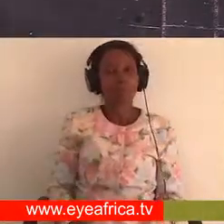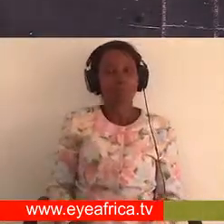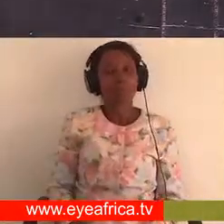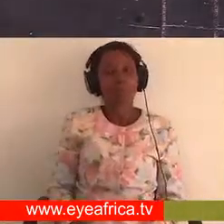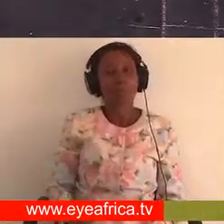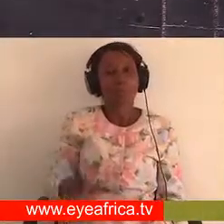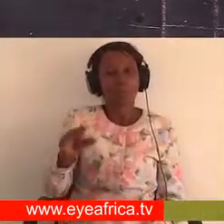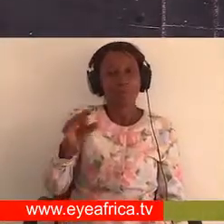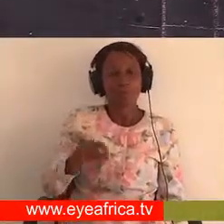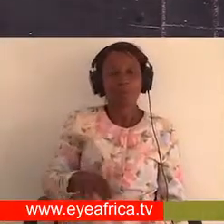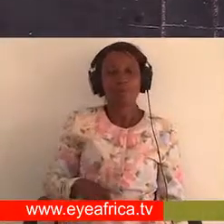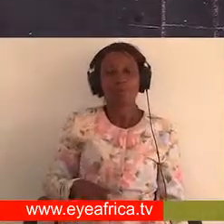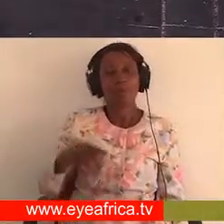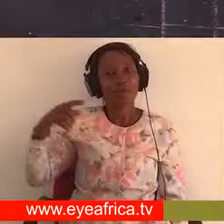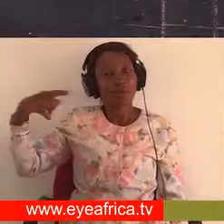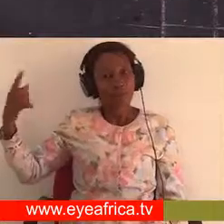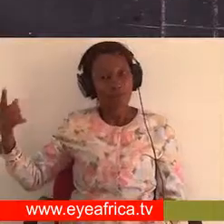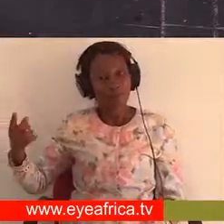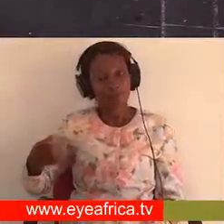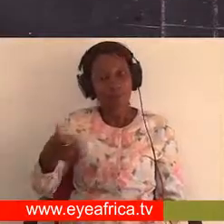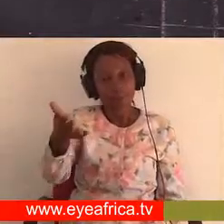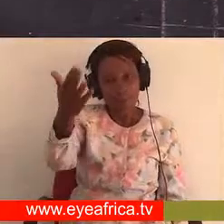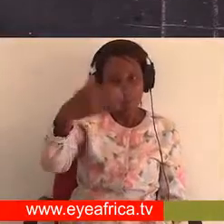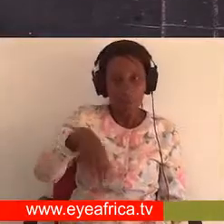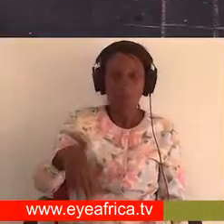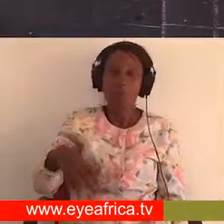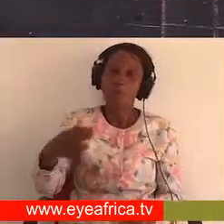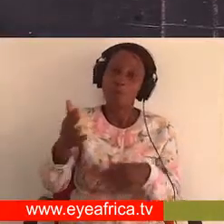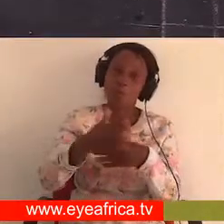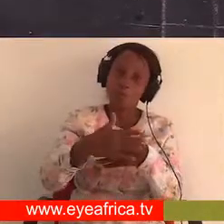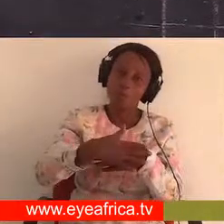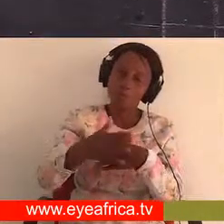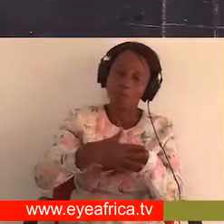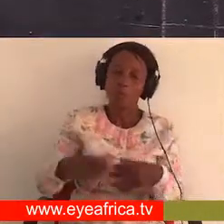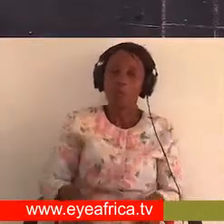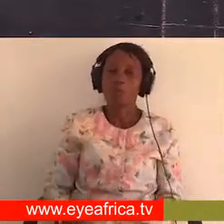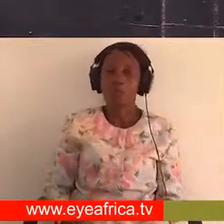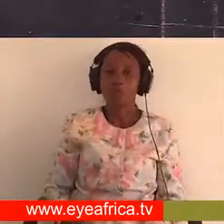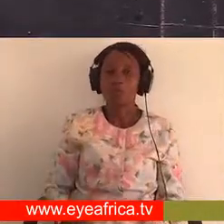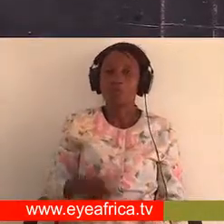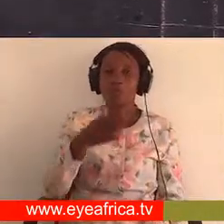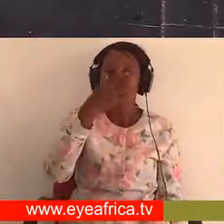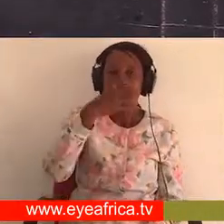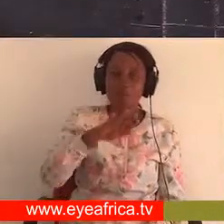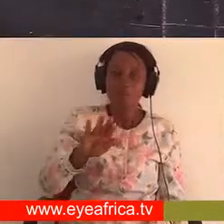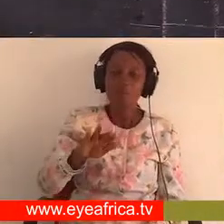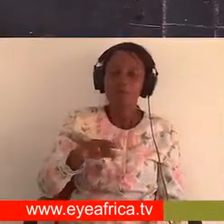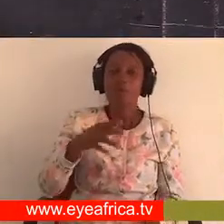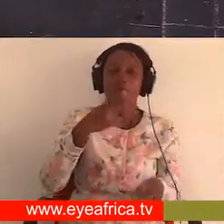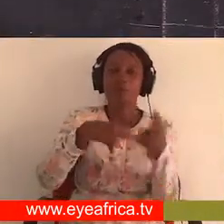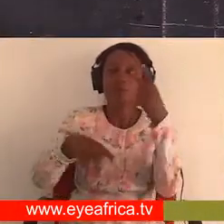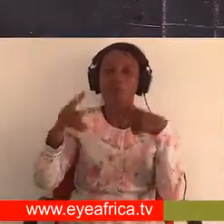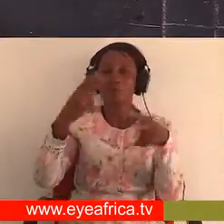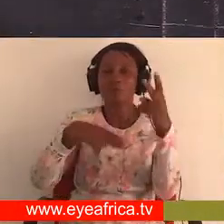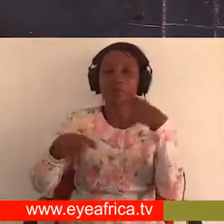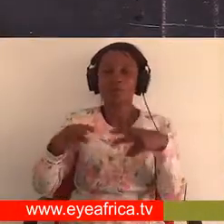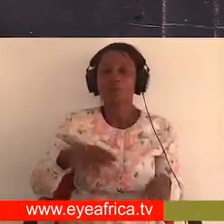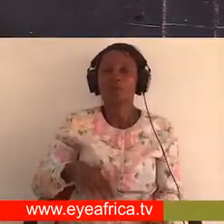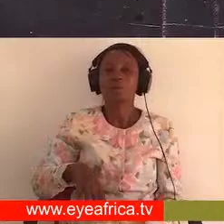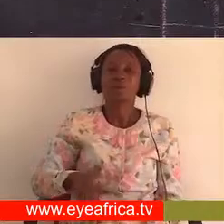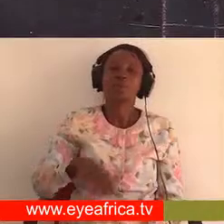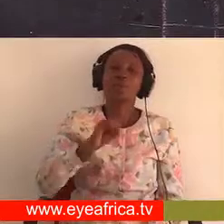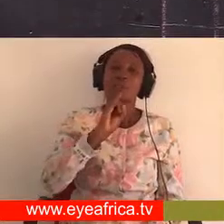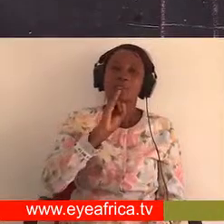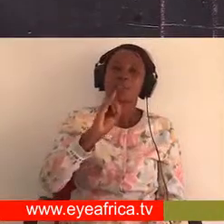So, the sound that comes frequently from the story is